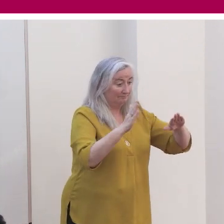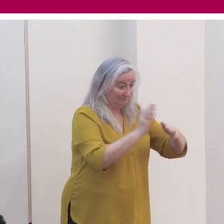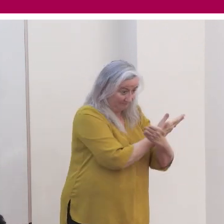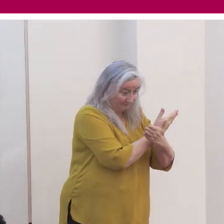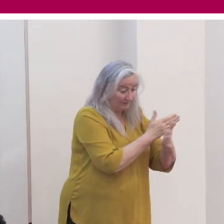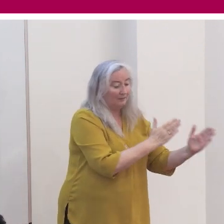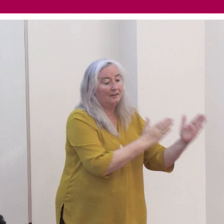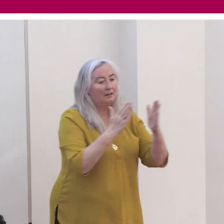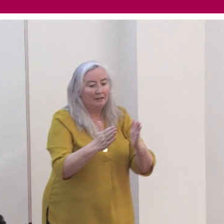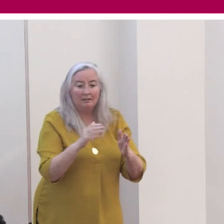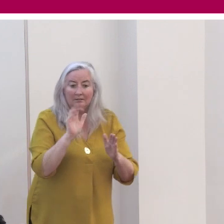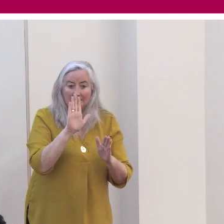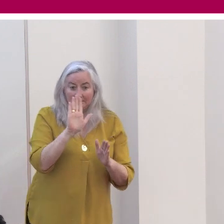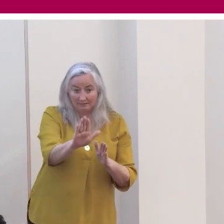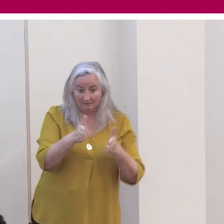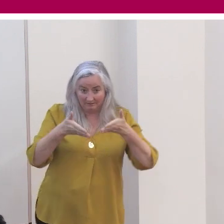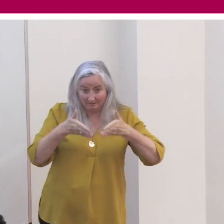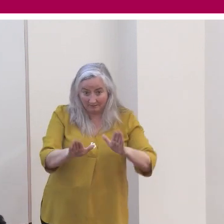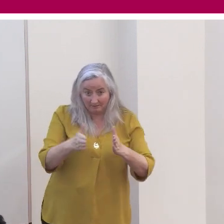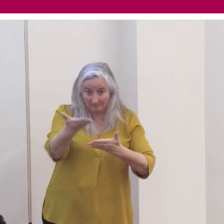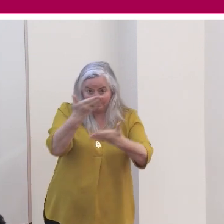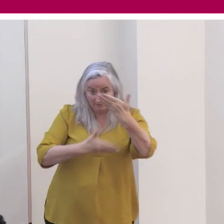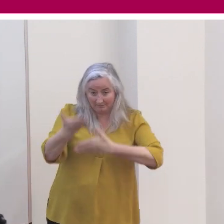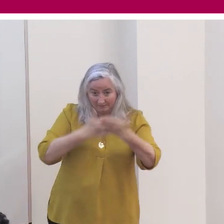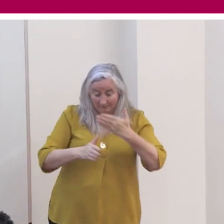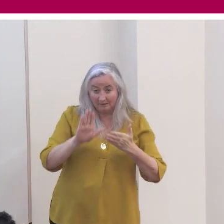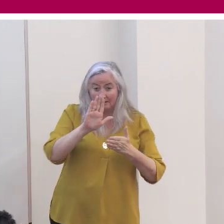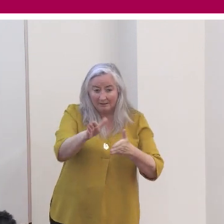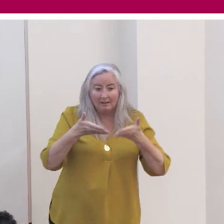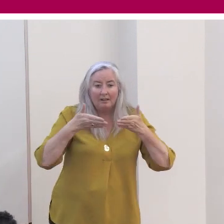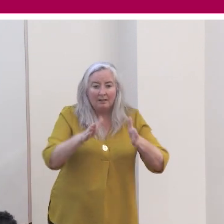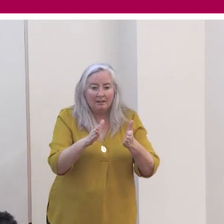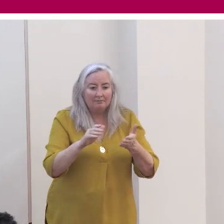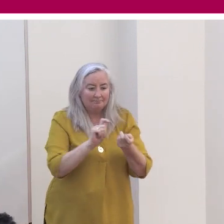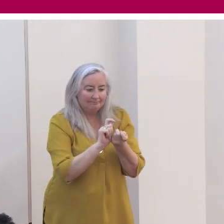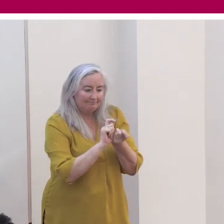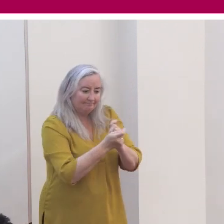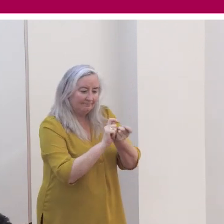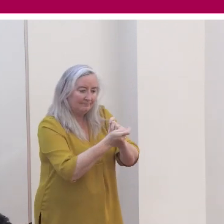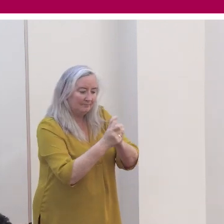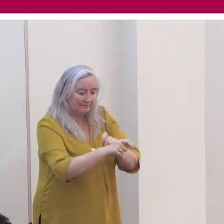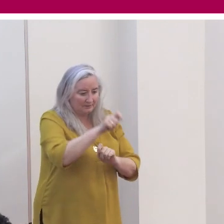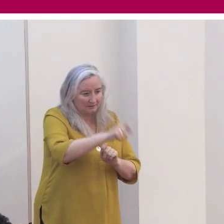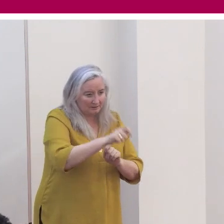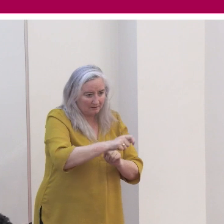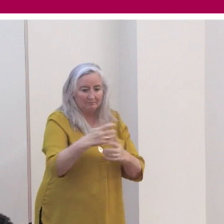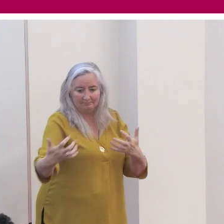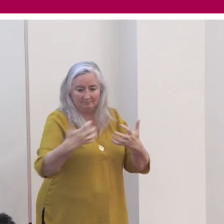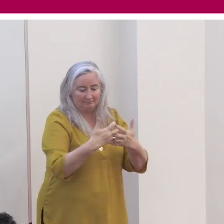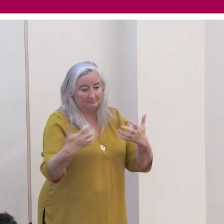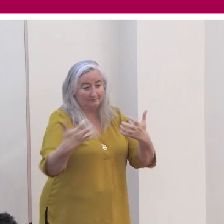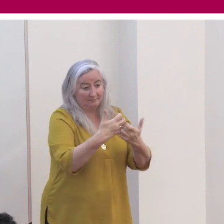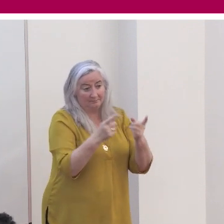available across the different proceedings. This is what is expected in principle and in law.